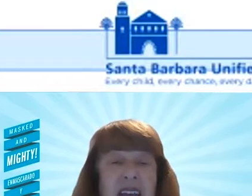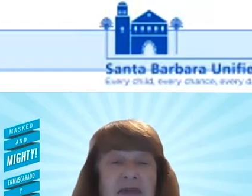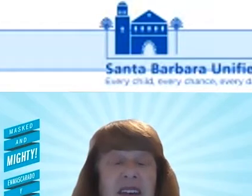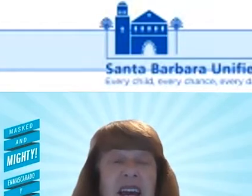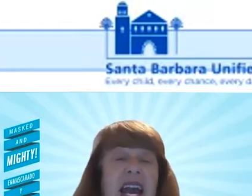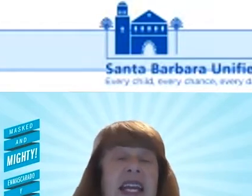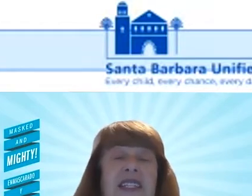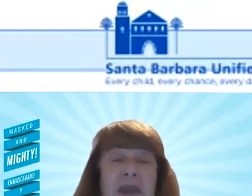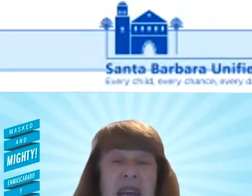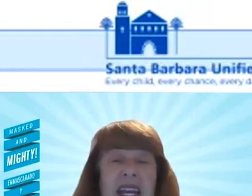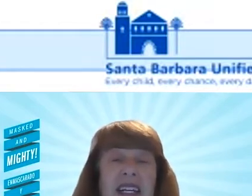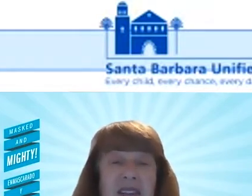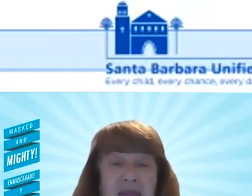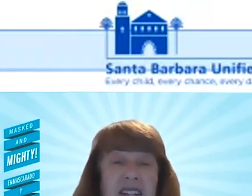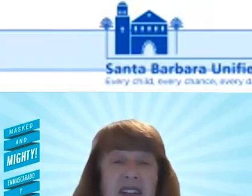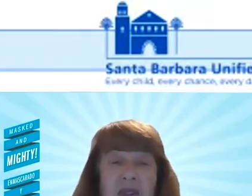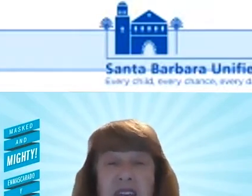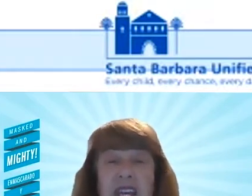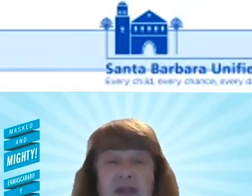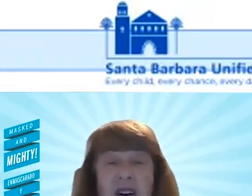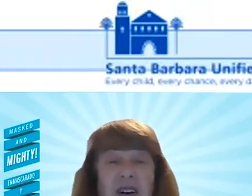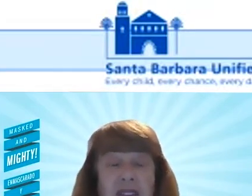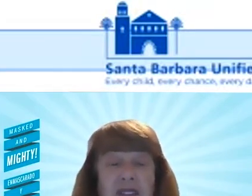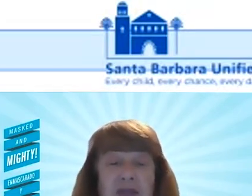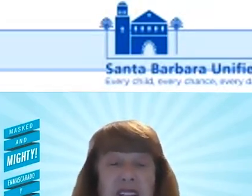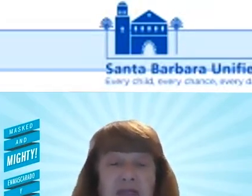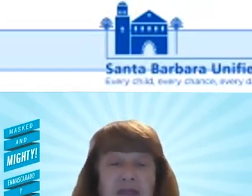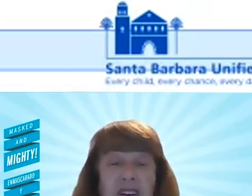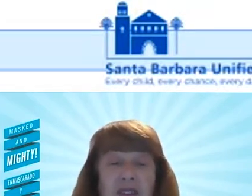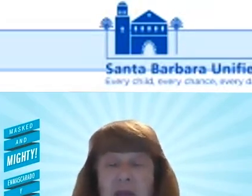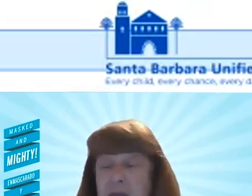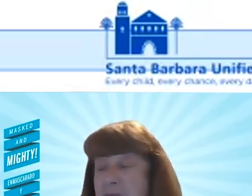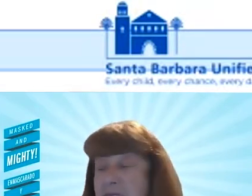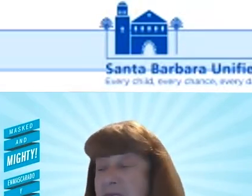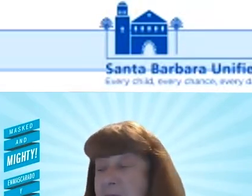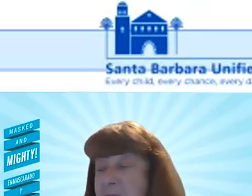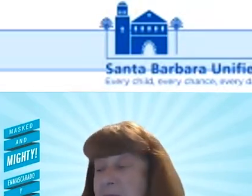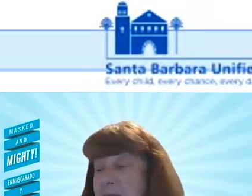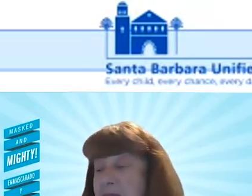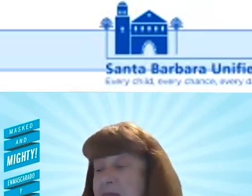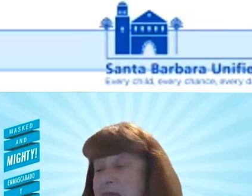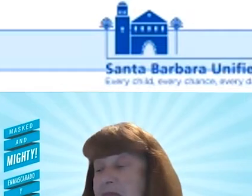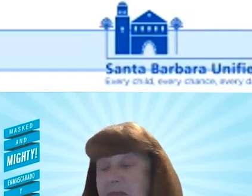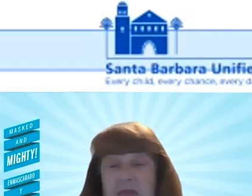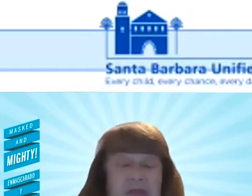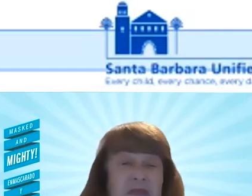students safe, and it's making a difference. So thank you to all the school staff for helping make that happen.